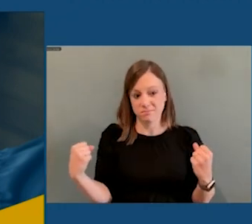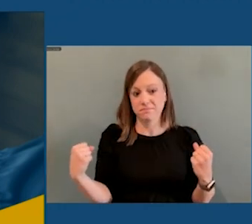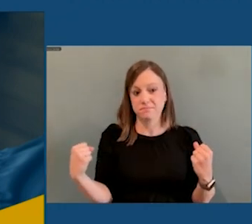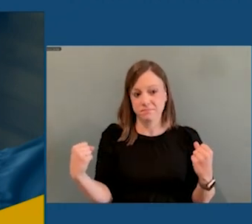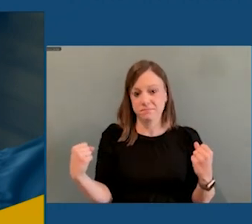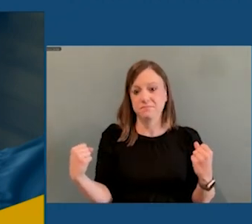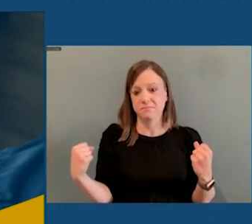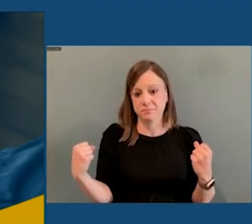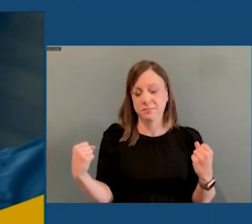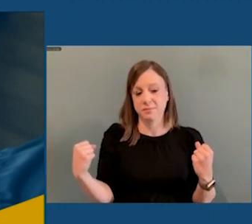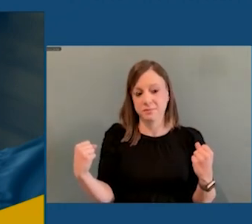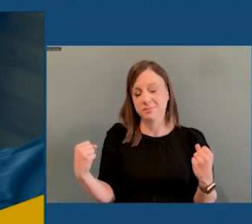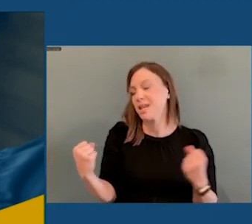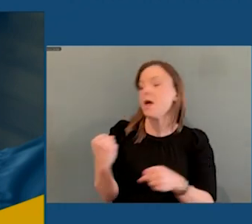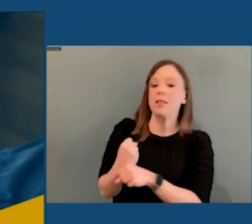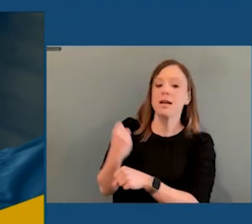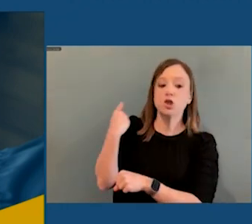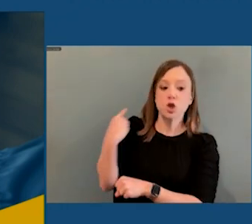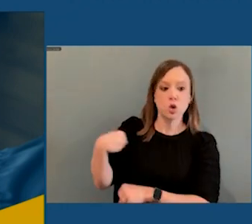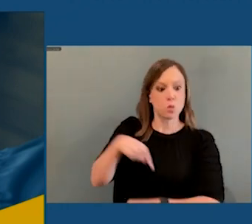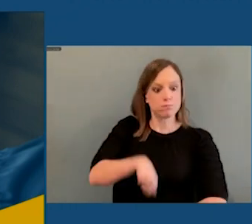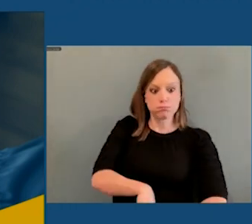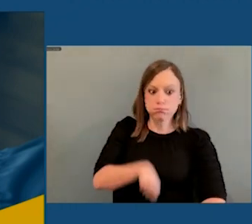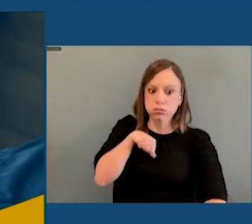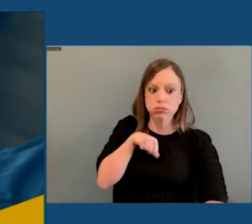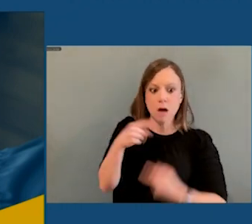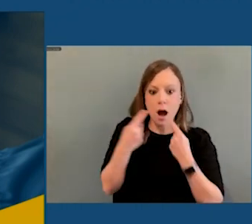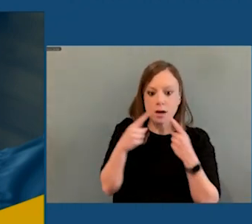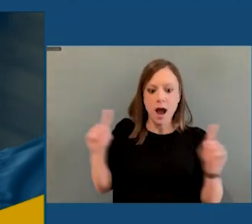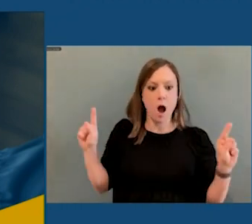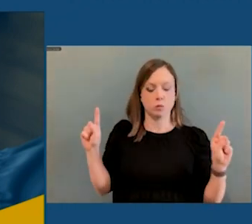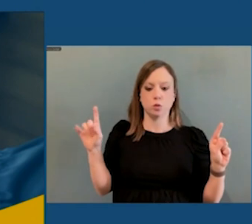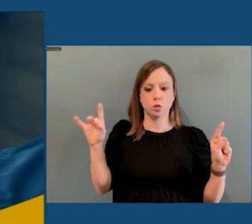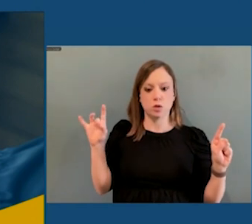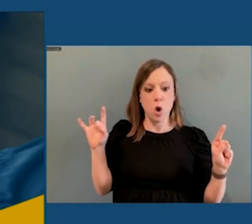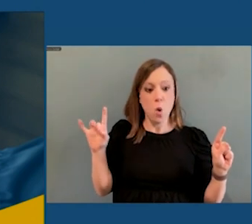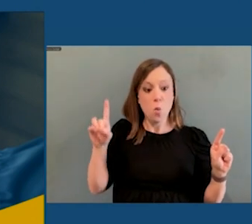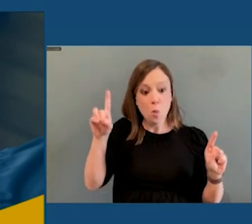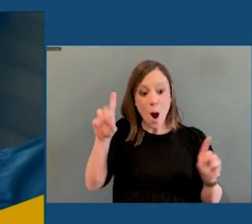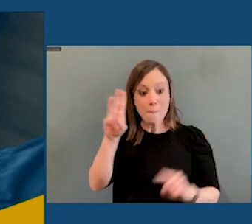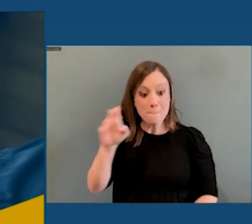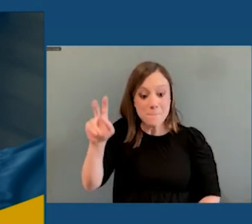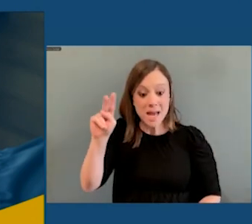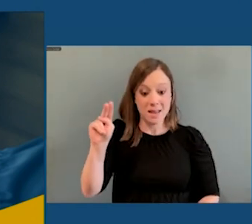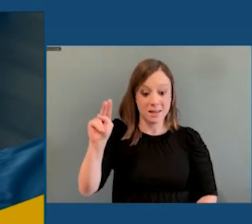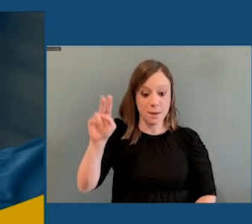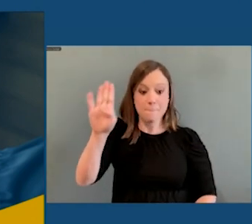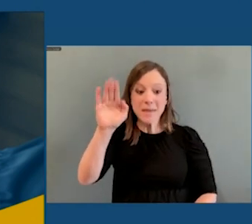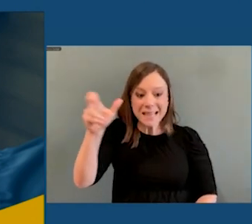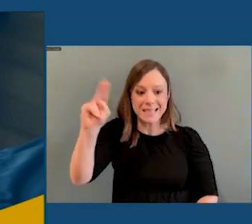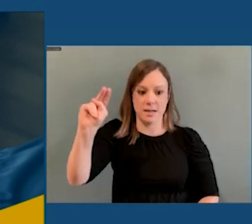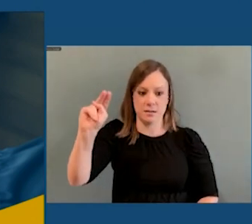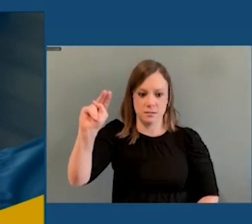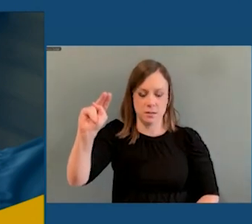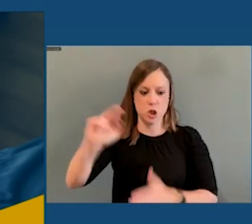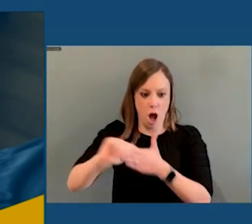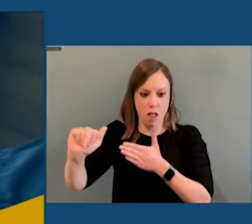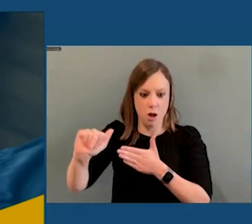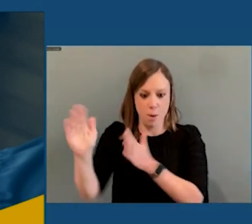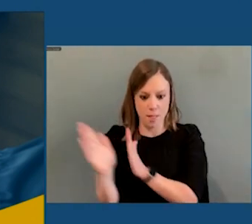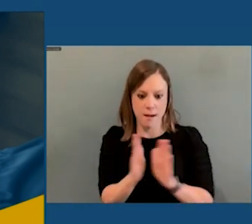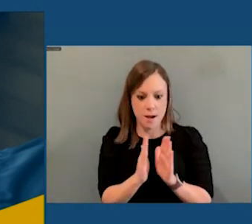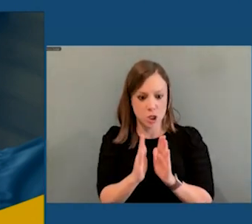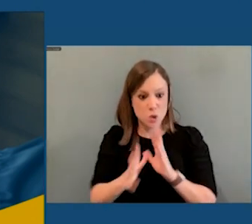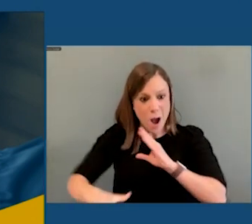year, we proudly announced a landmark $1 billion plan to add 1,000 new